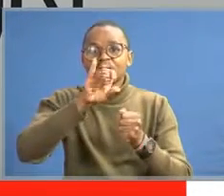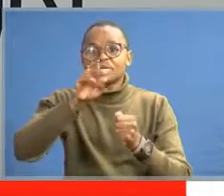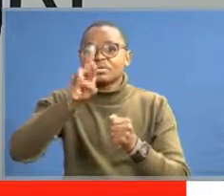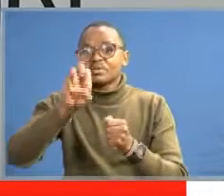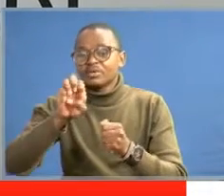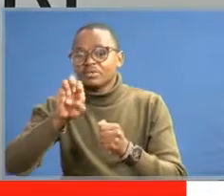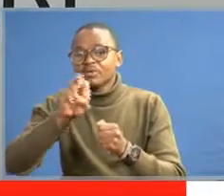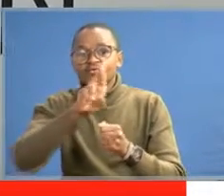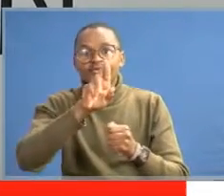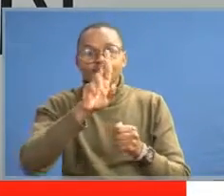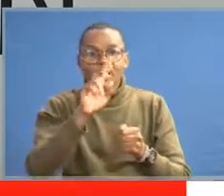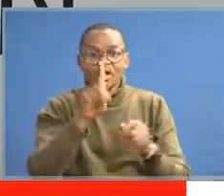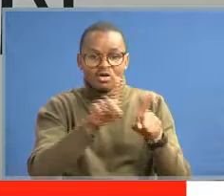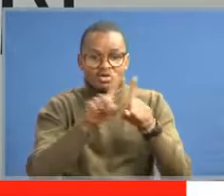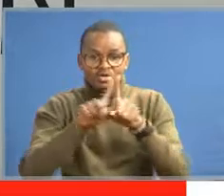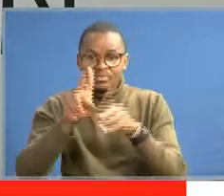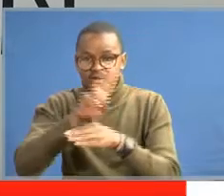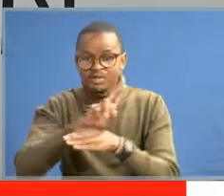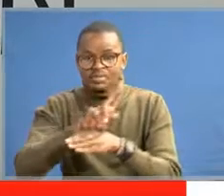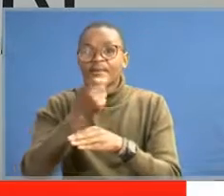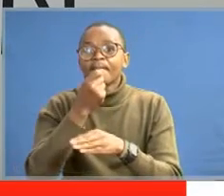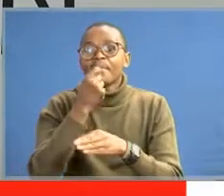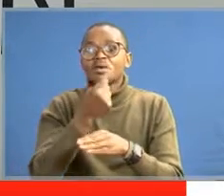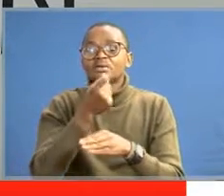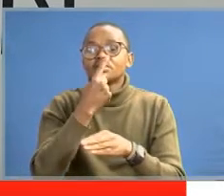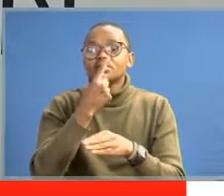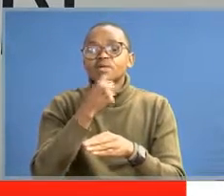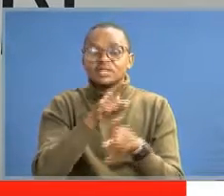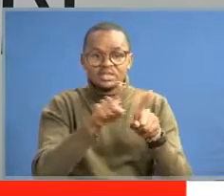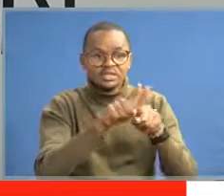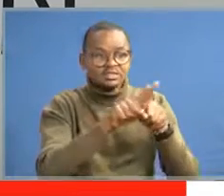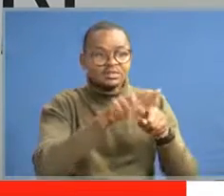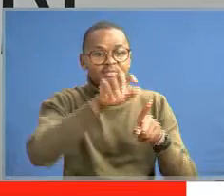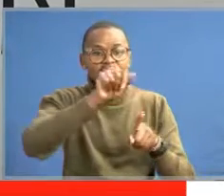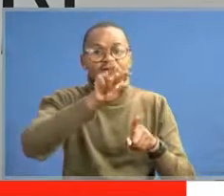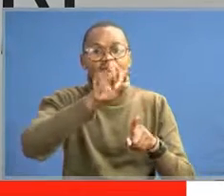industry, VR can also be used in medical simulations